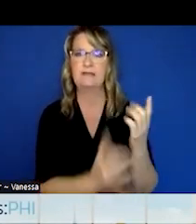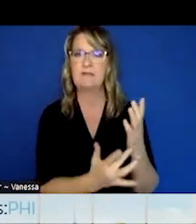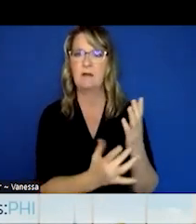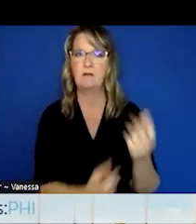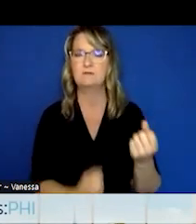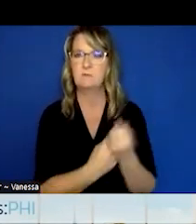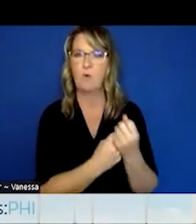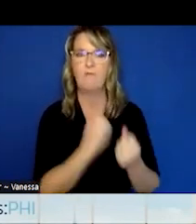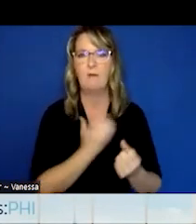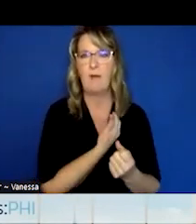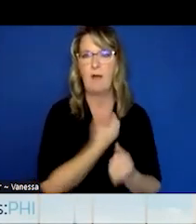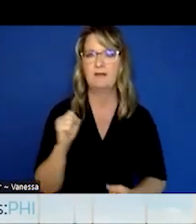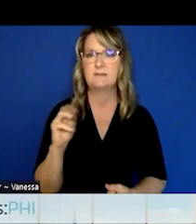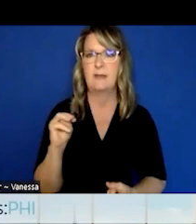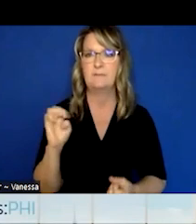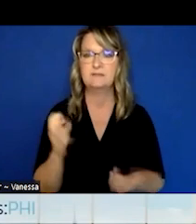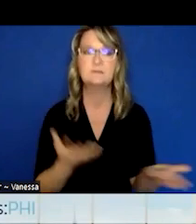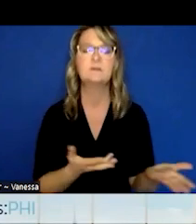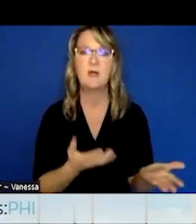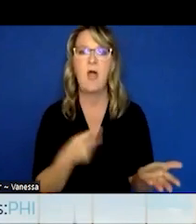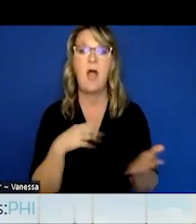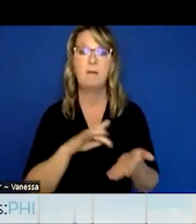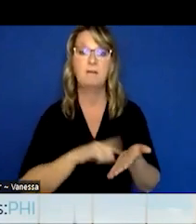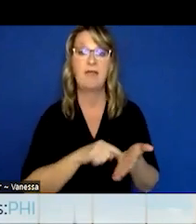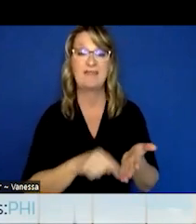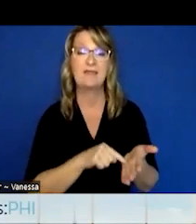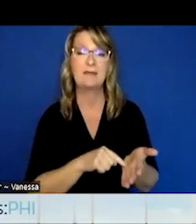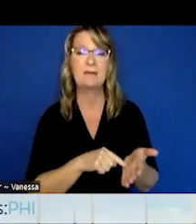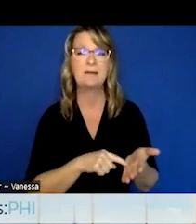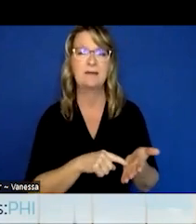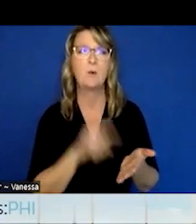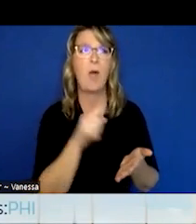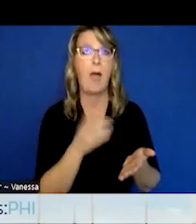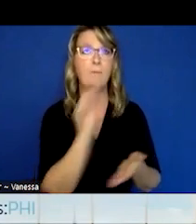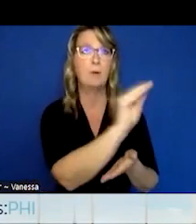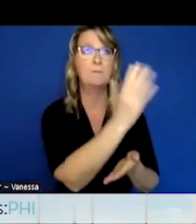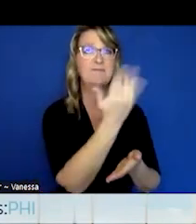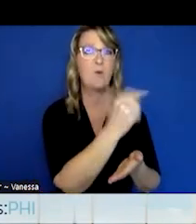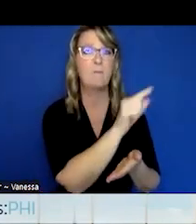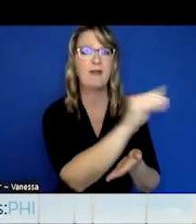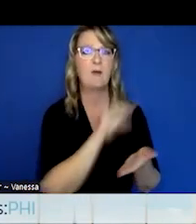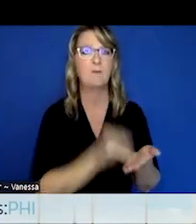experts. I did put that link into the chat a few minutes ago, but I'm just going to drop it again.